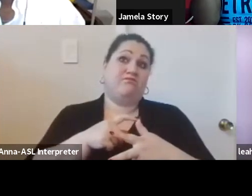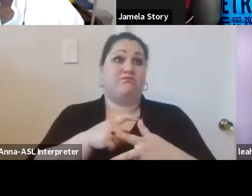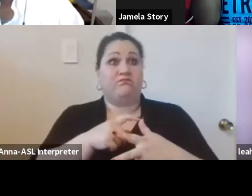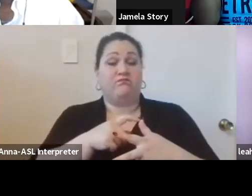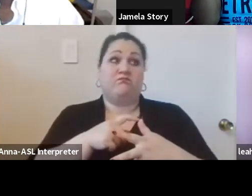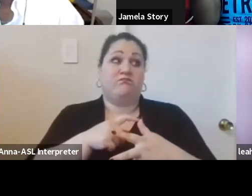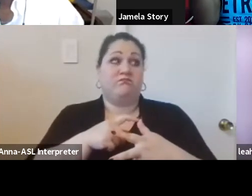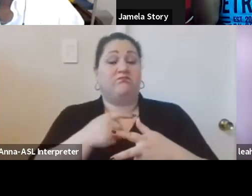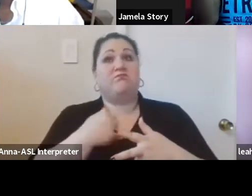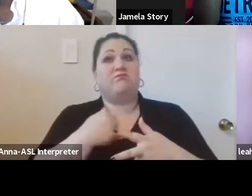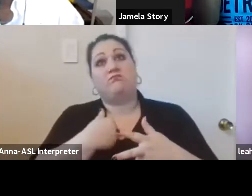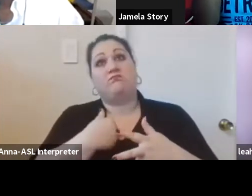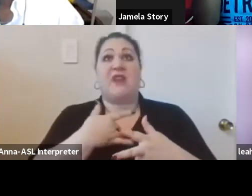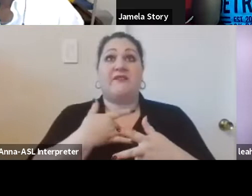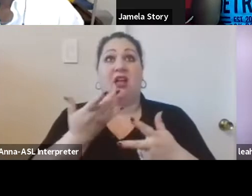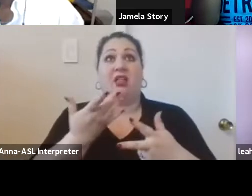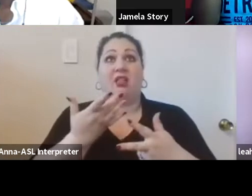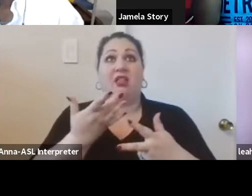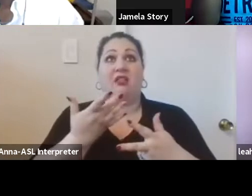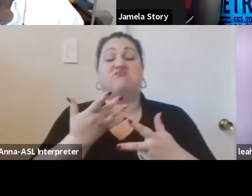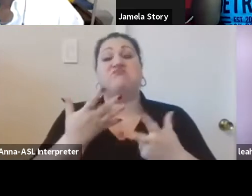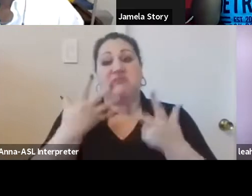I can say angry,